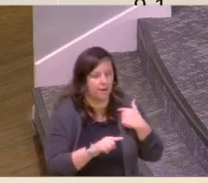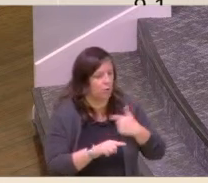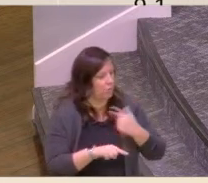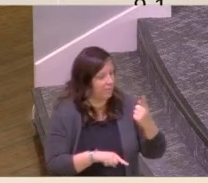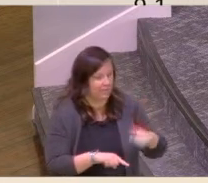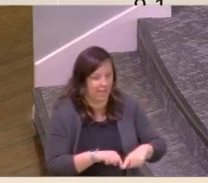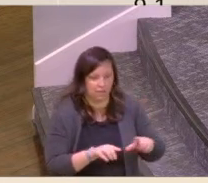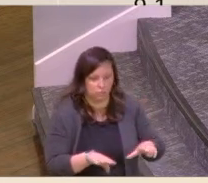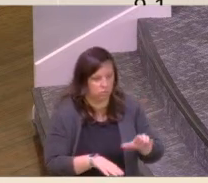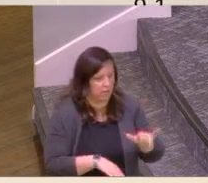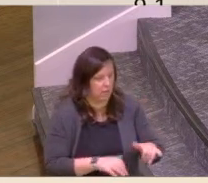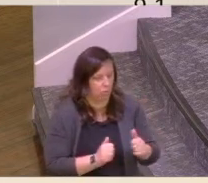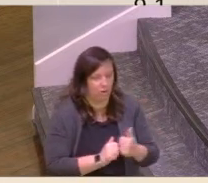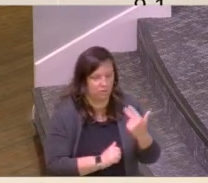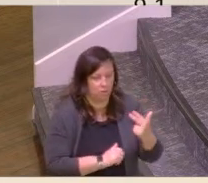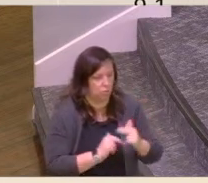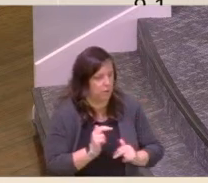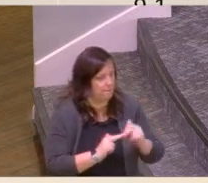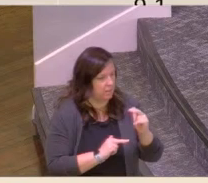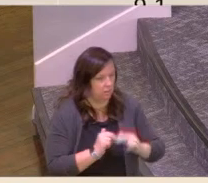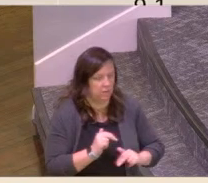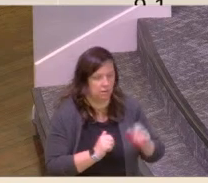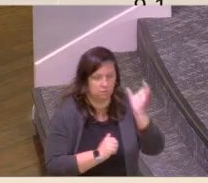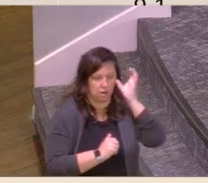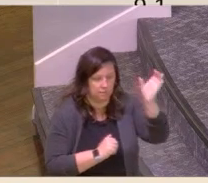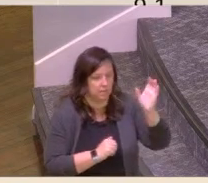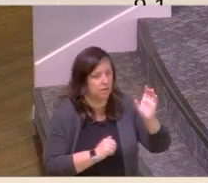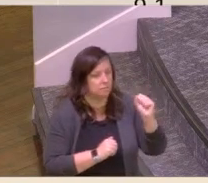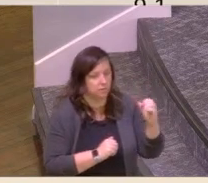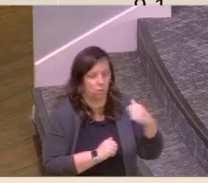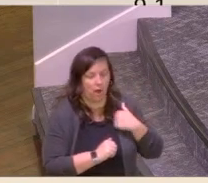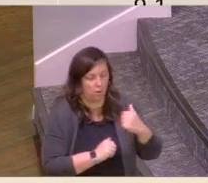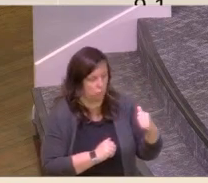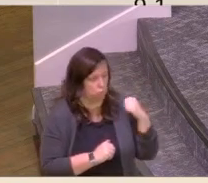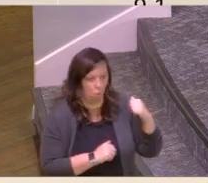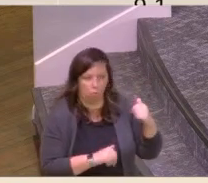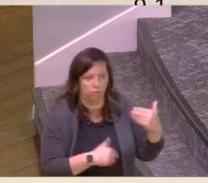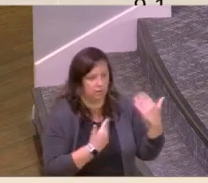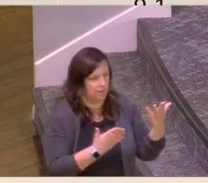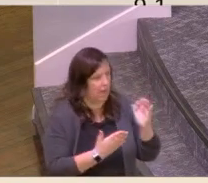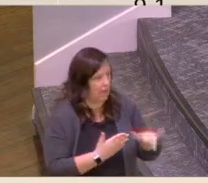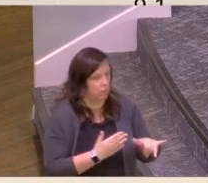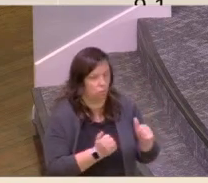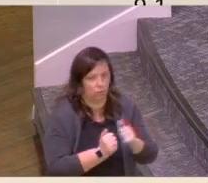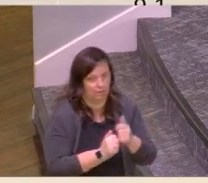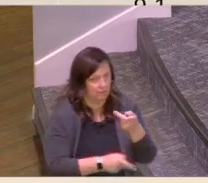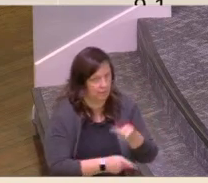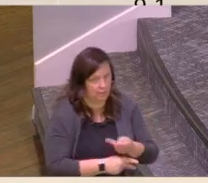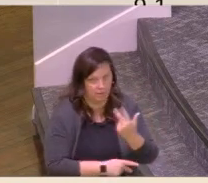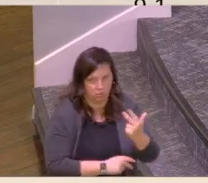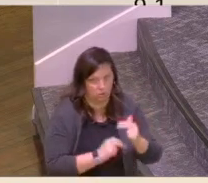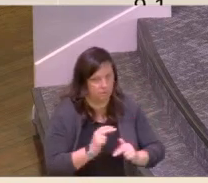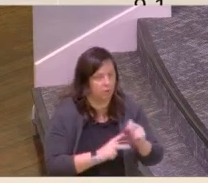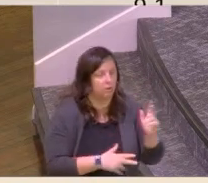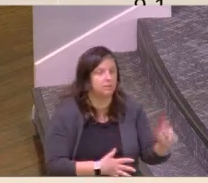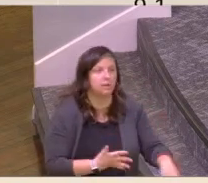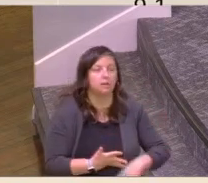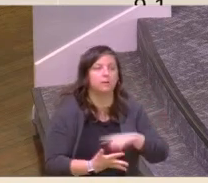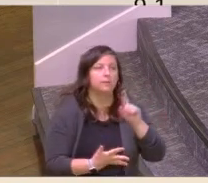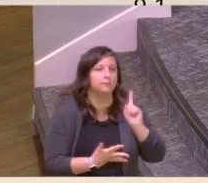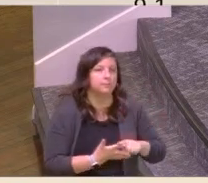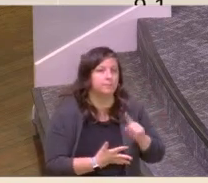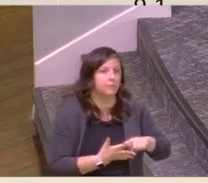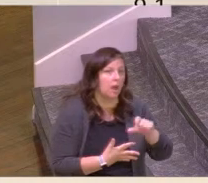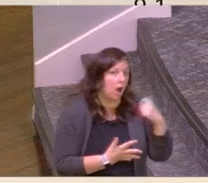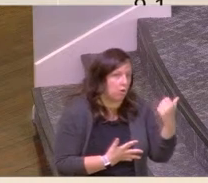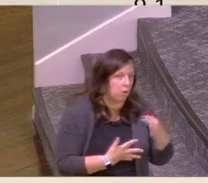that recommendation with three buildings. The other option was to see if there was another